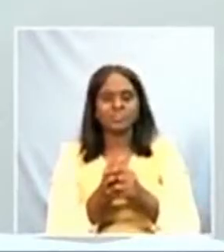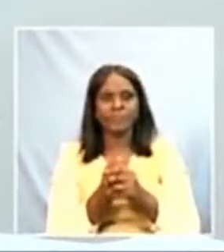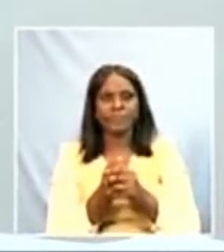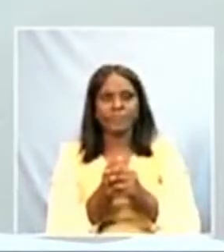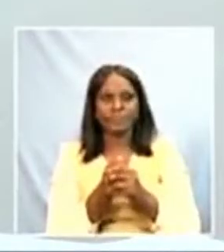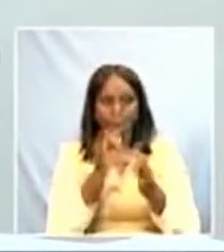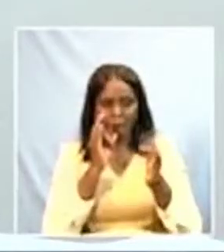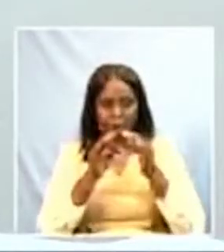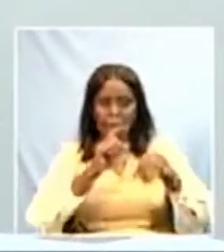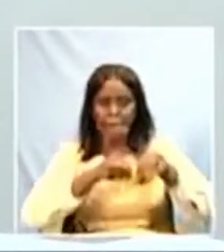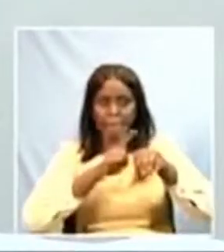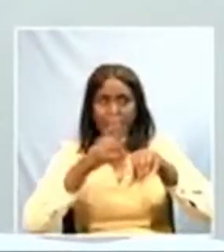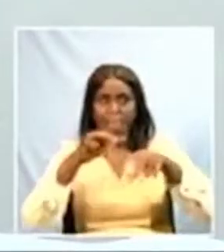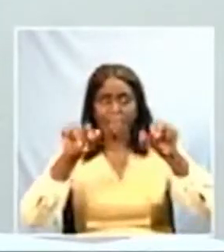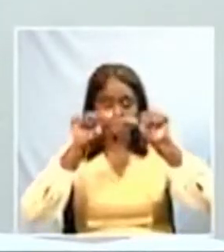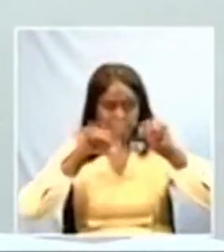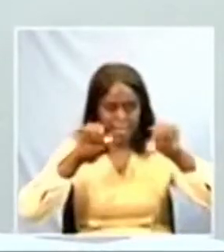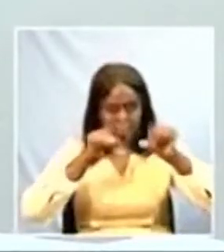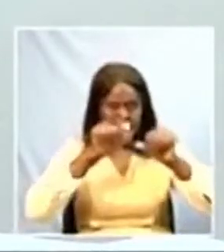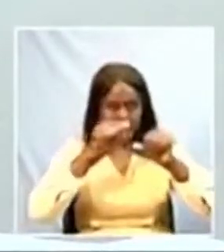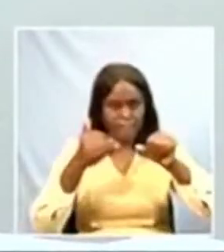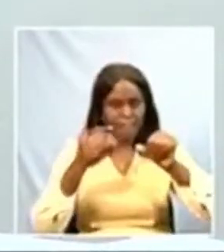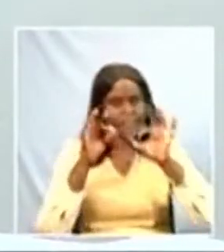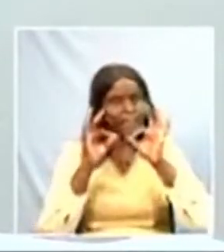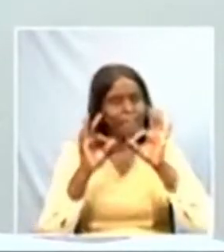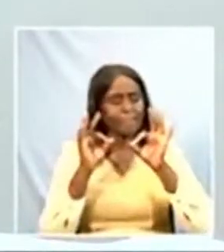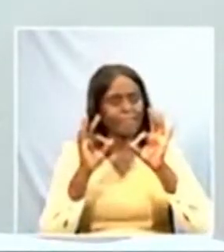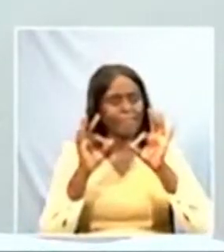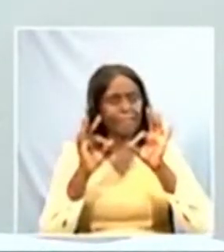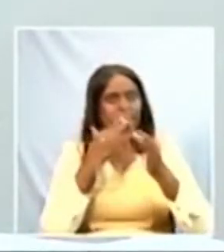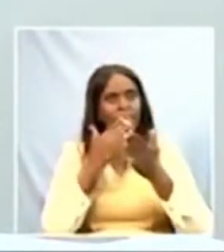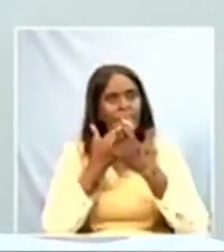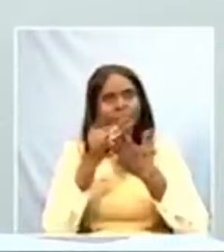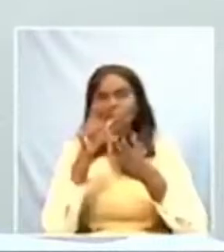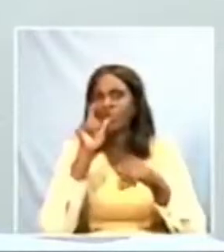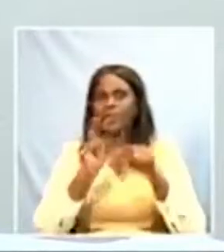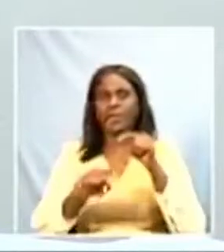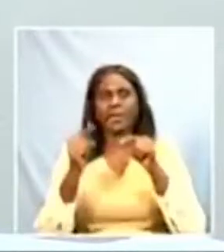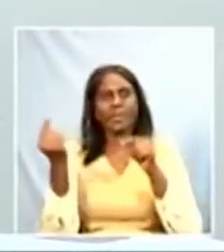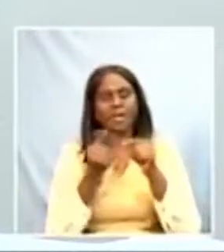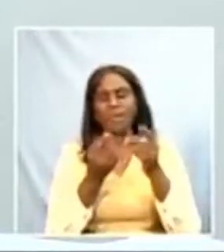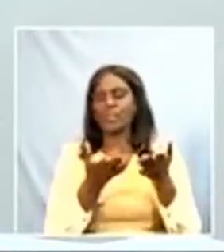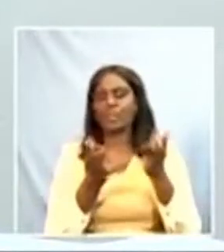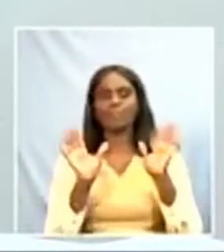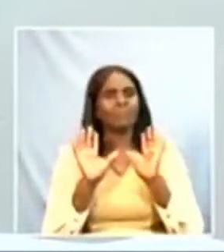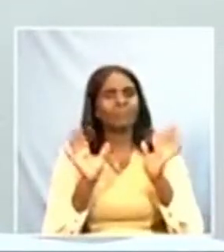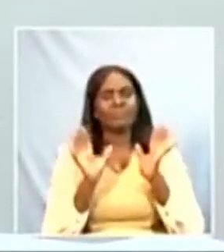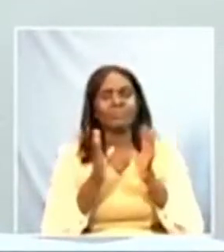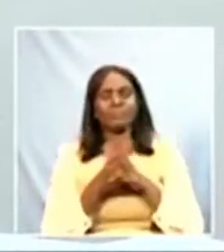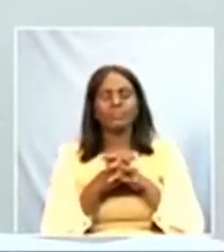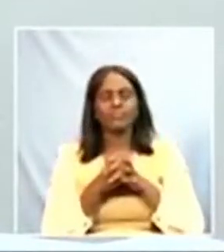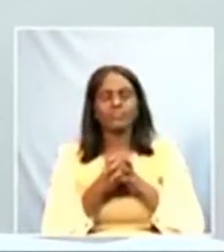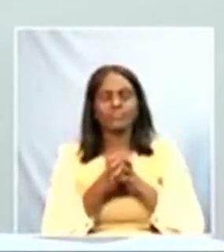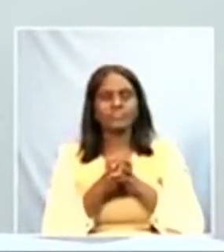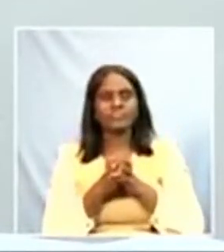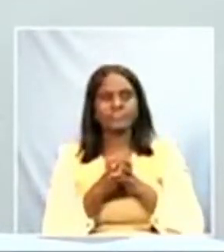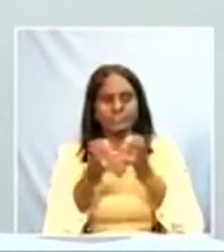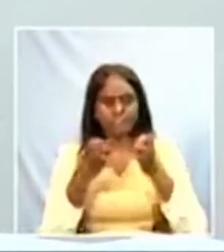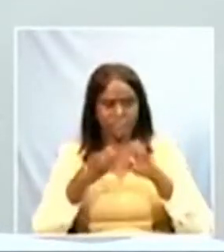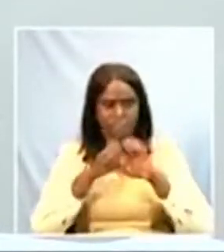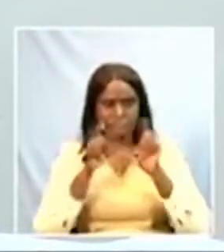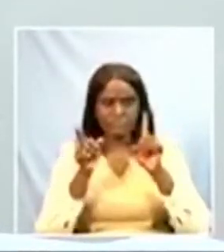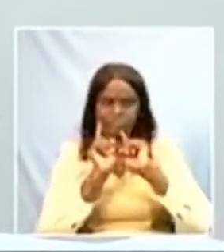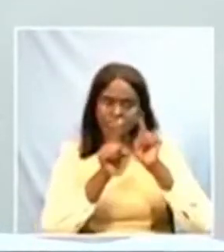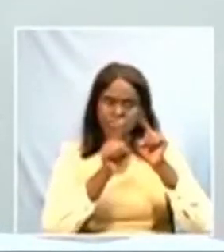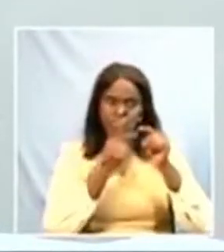If at the time of audit everything was done properly, you are not supposed to appear here. So even when you go to